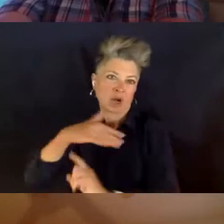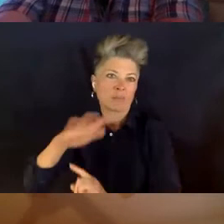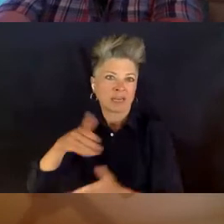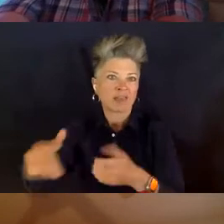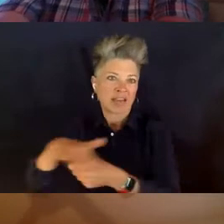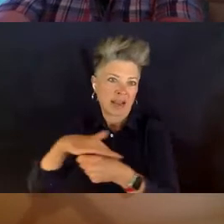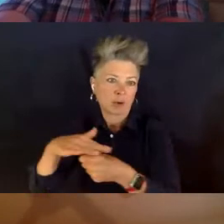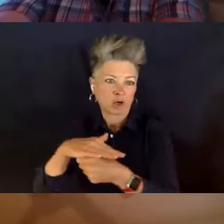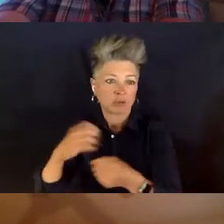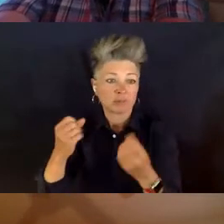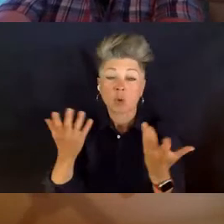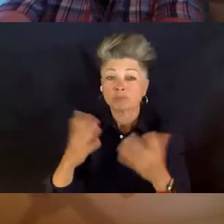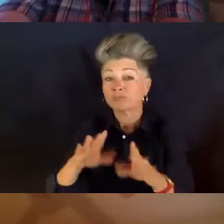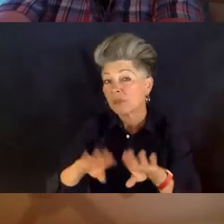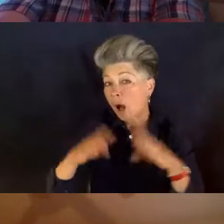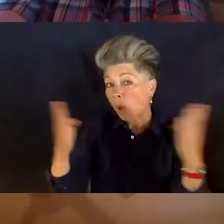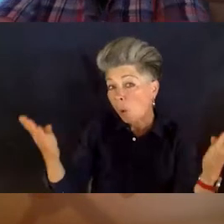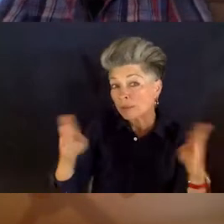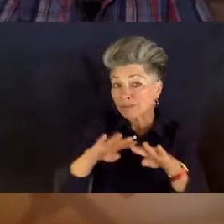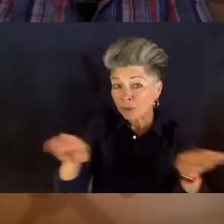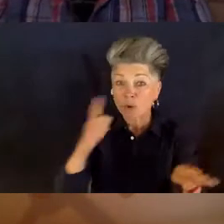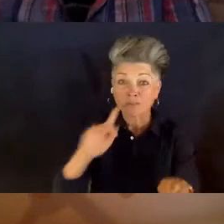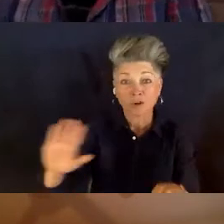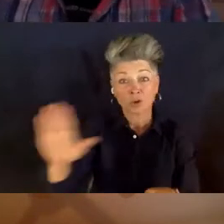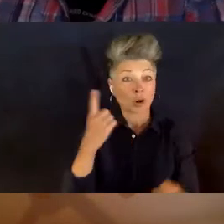for questions from you guys. Thank you.